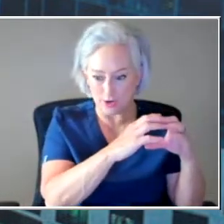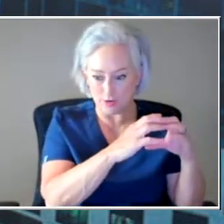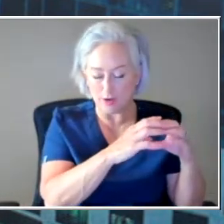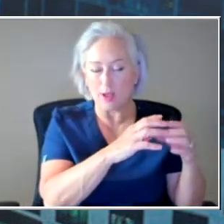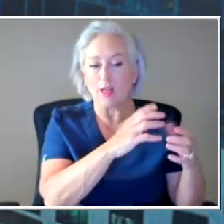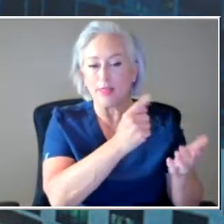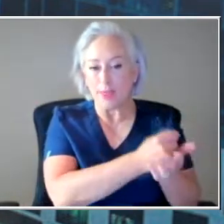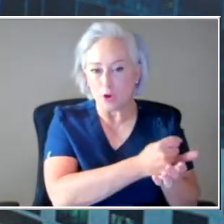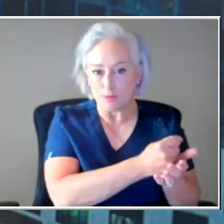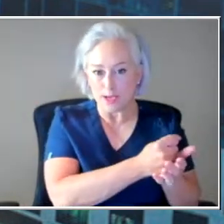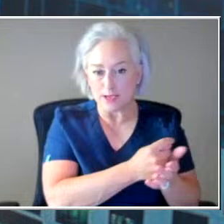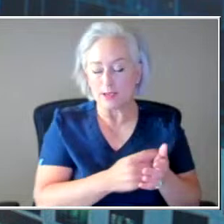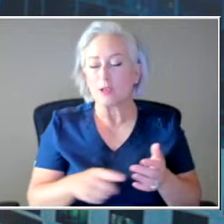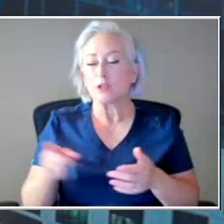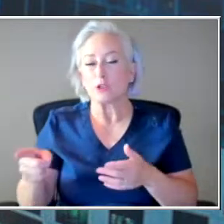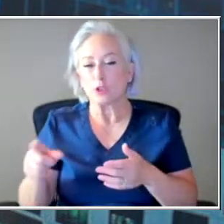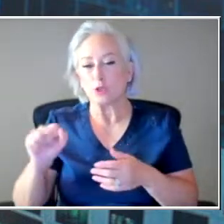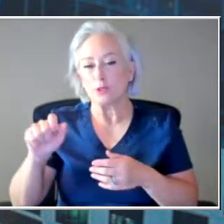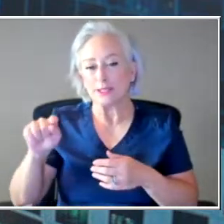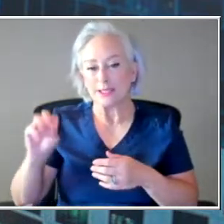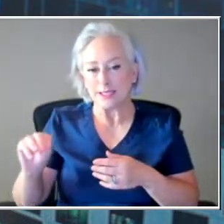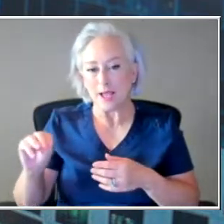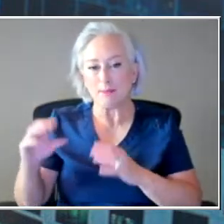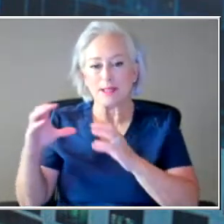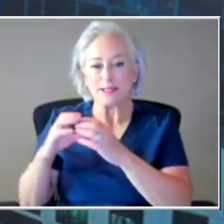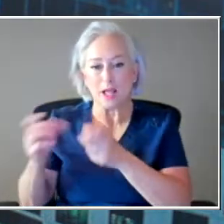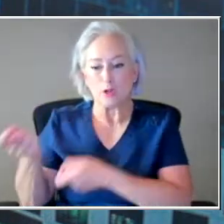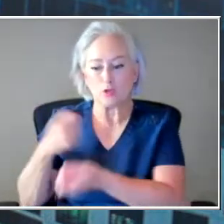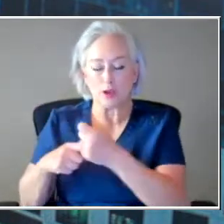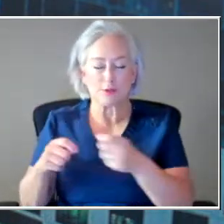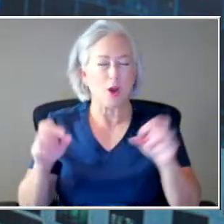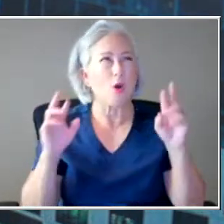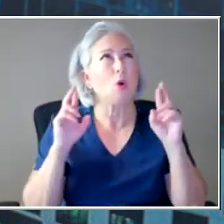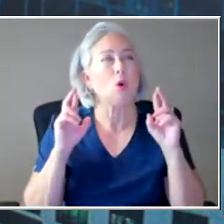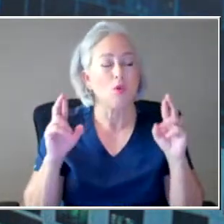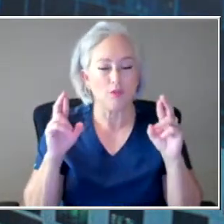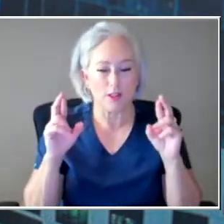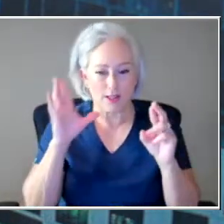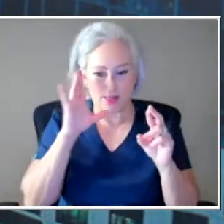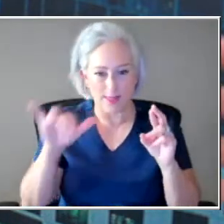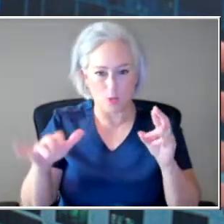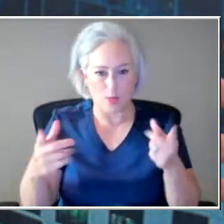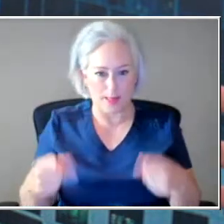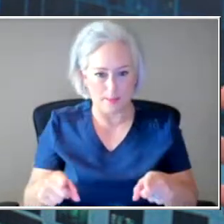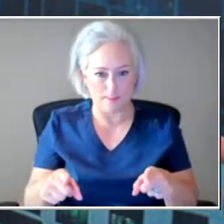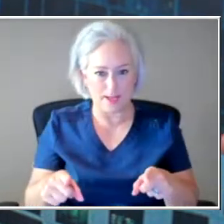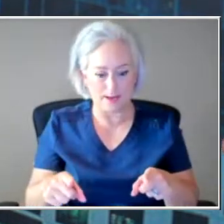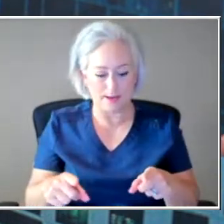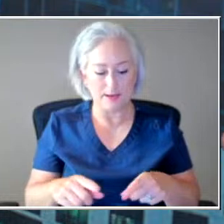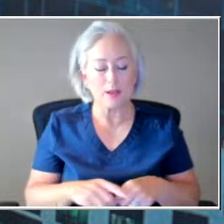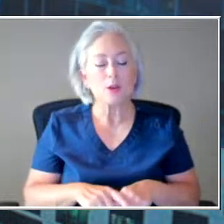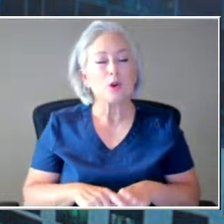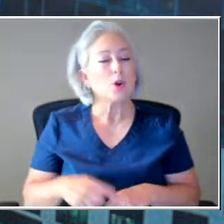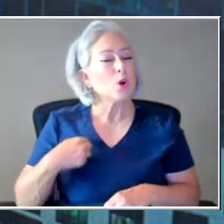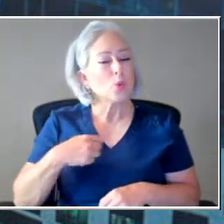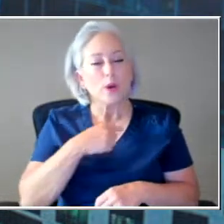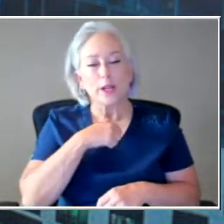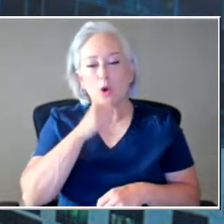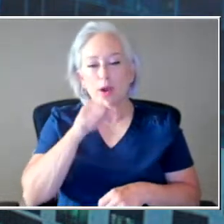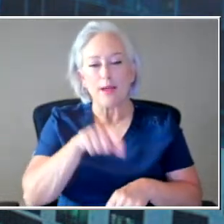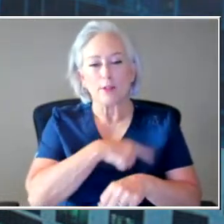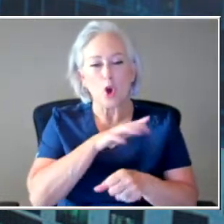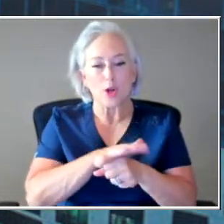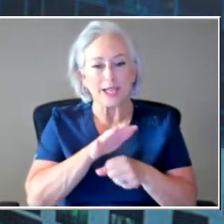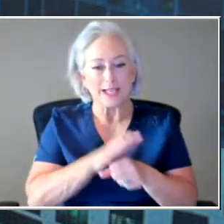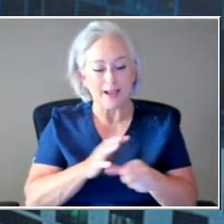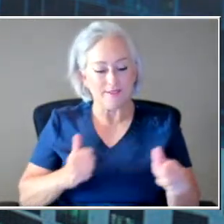and may replace stem cell transplantation. We're hopeful. In addition, we don't have long enough follow-up now to know